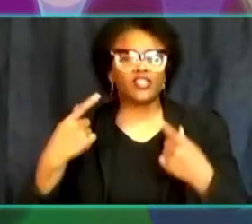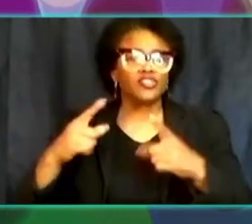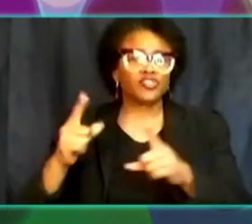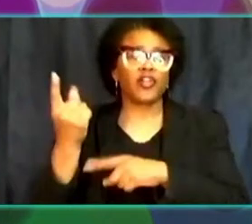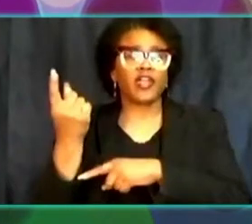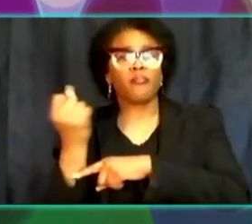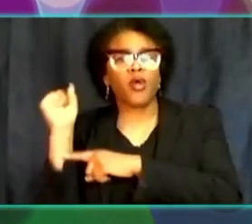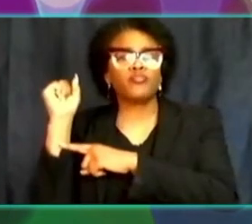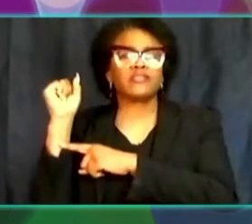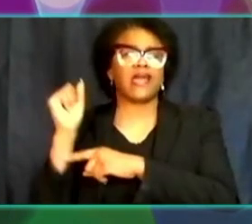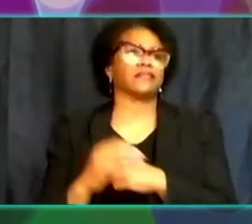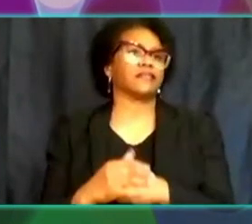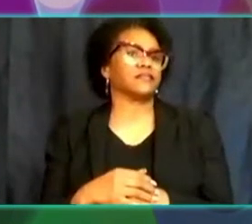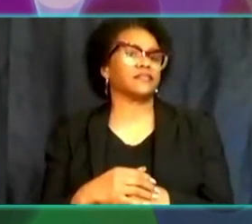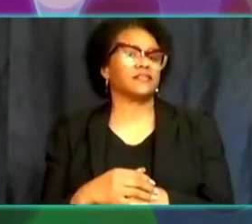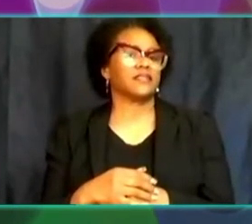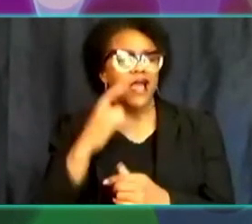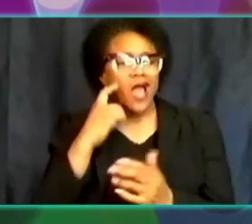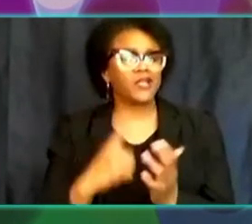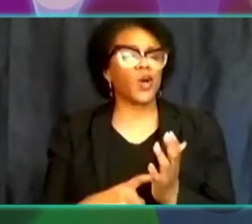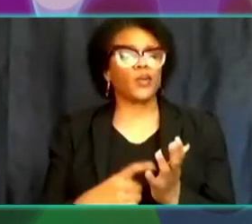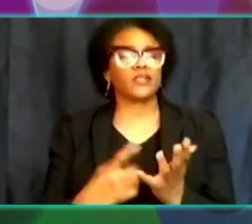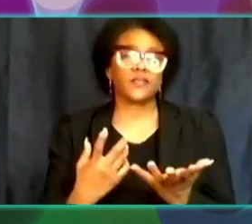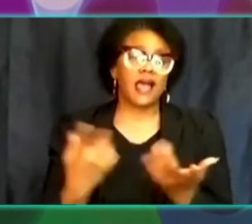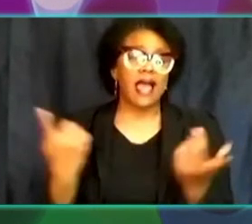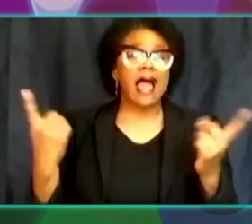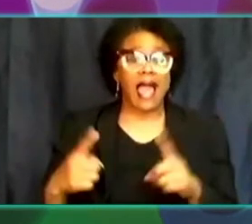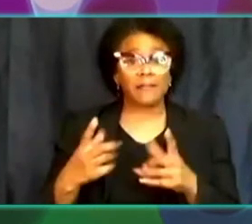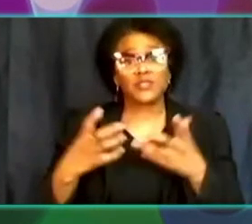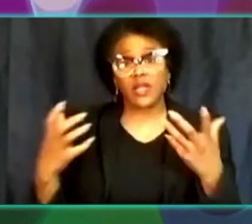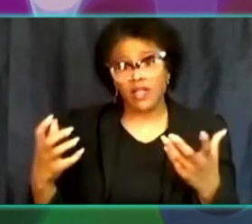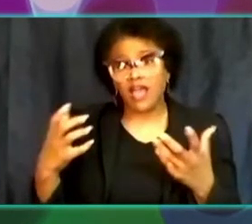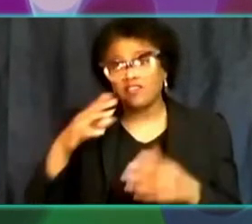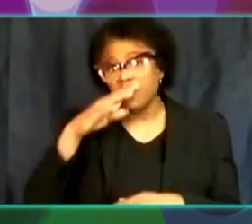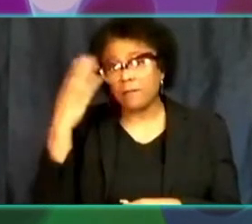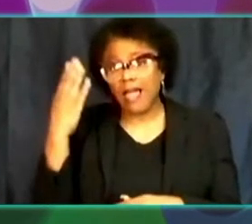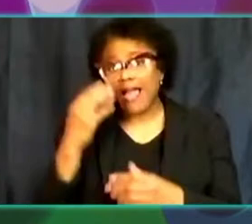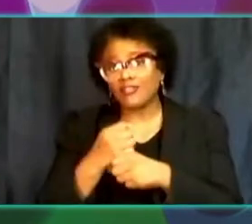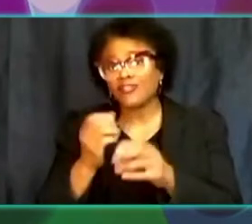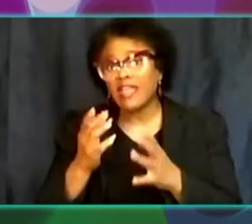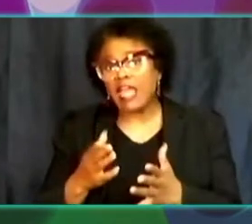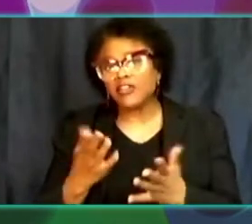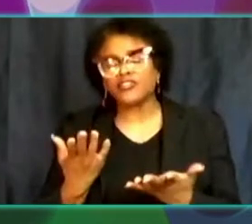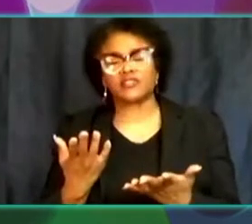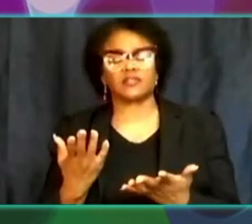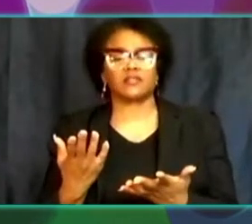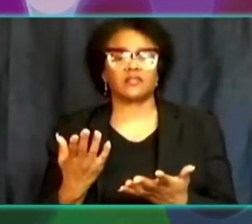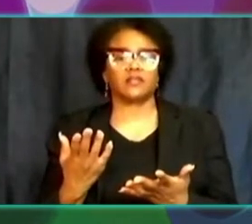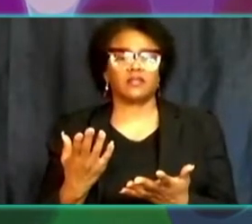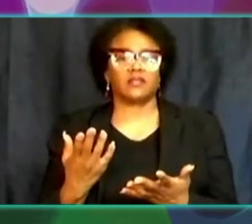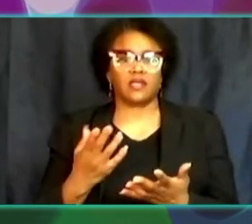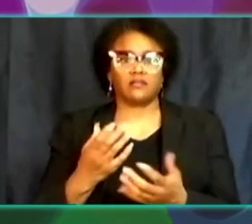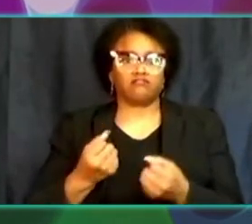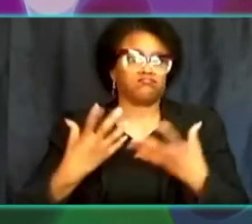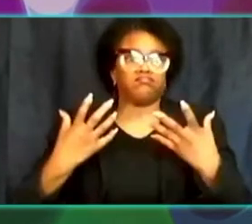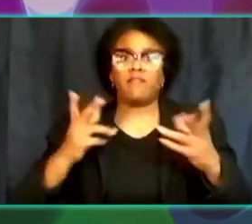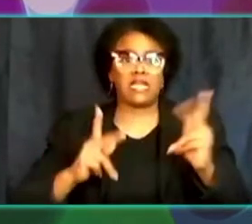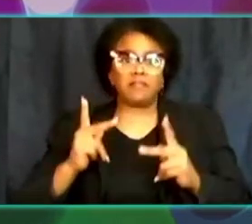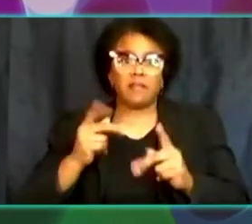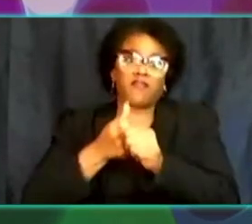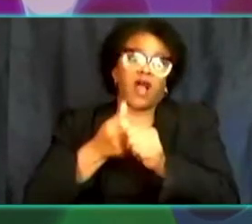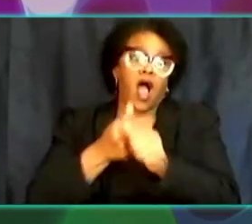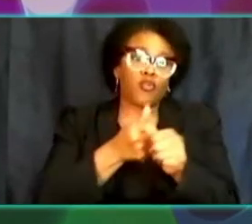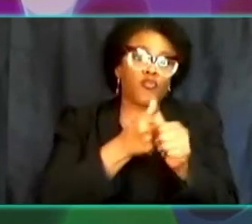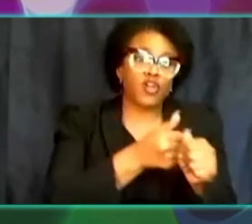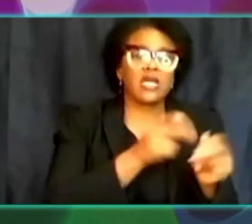I noticed, and I think this happened to a lot of Black creators, just a surge in like followers or just people who are